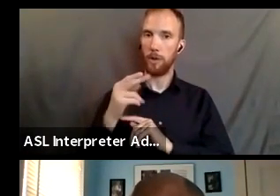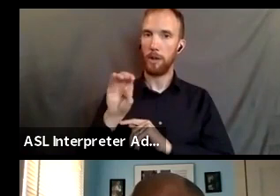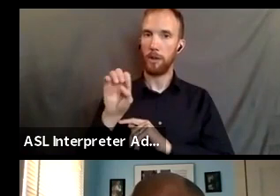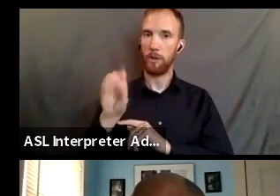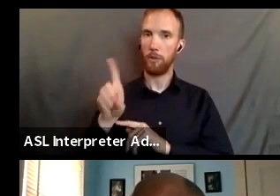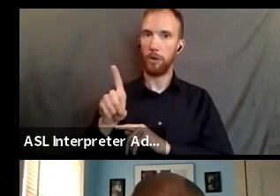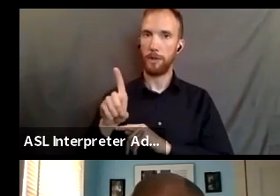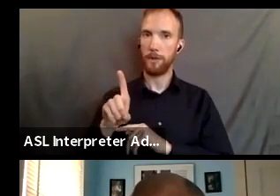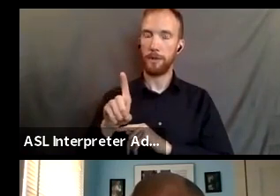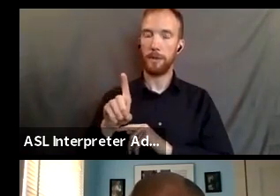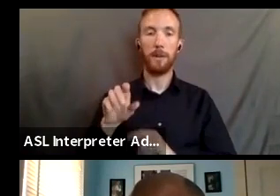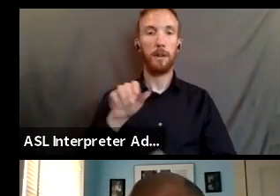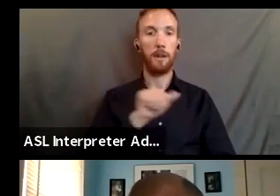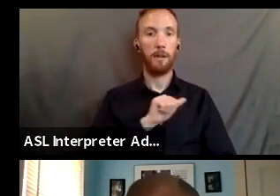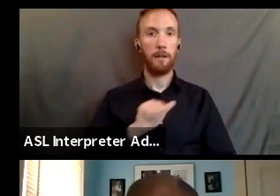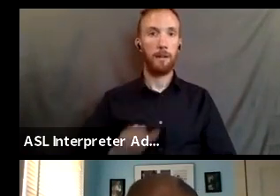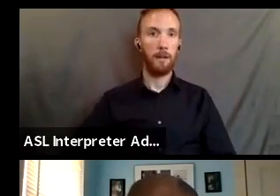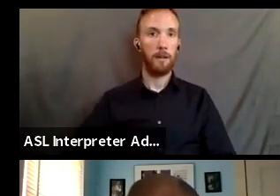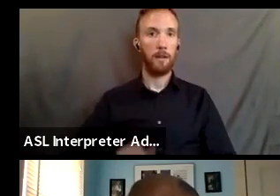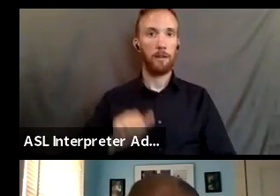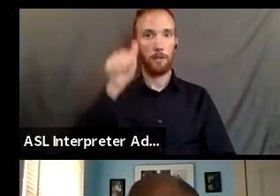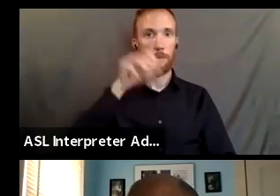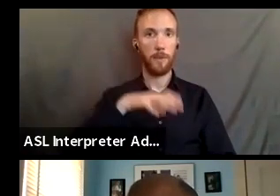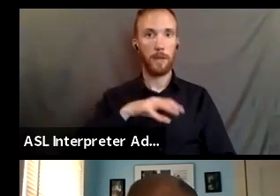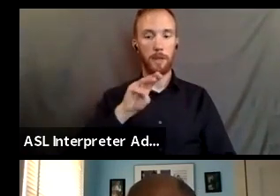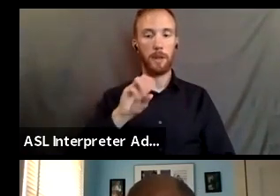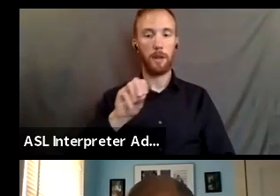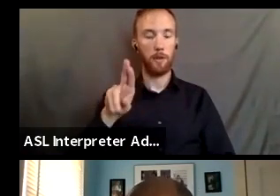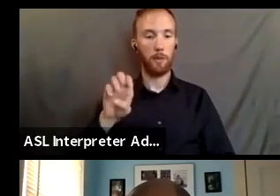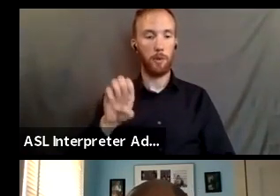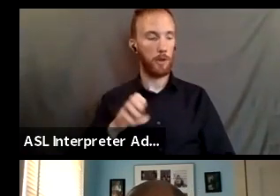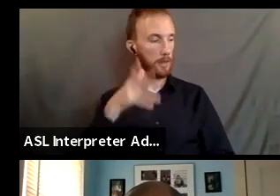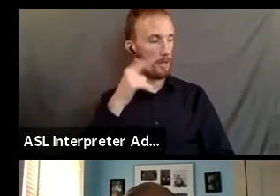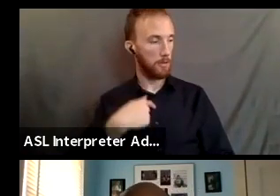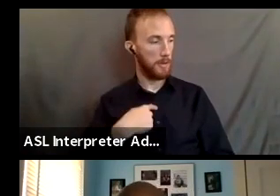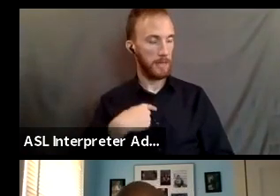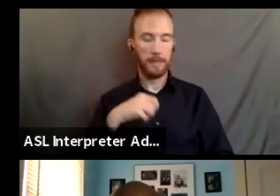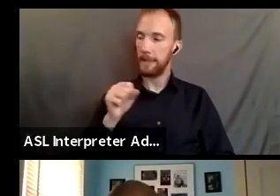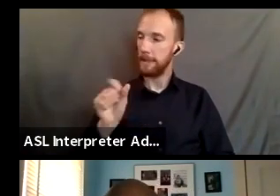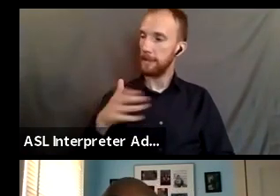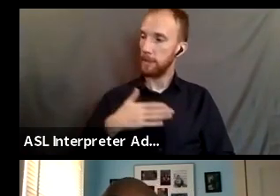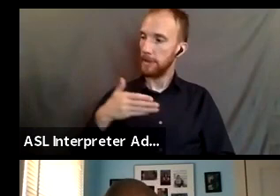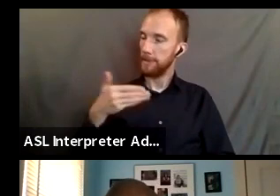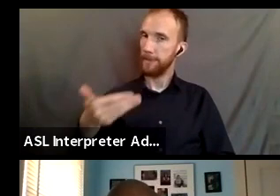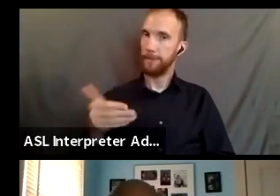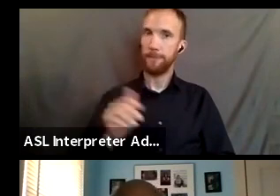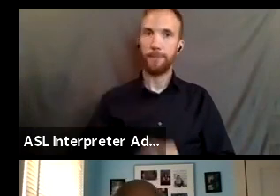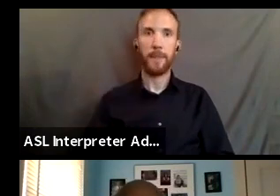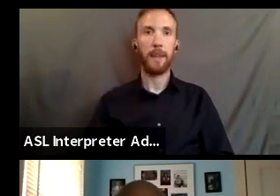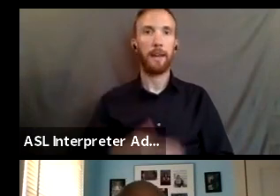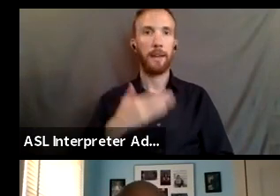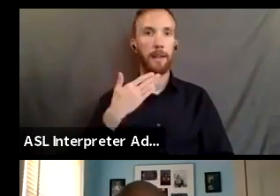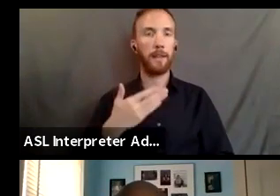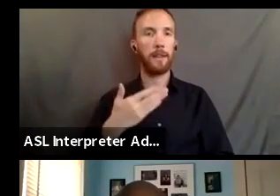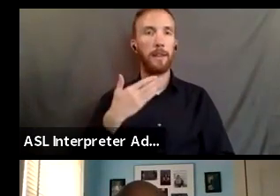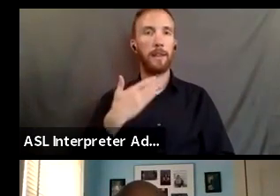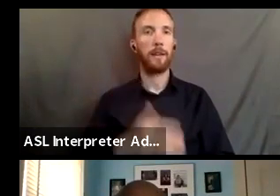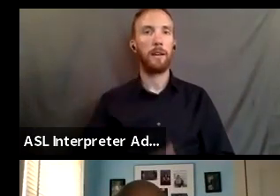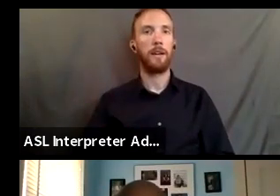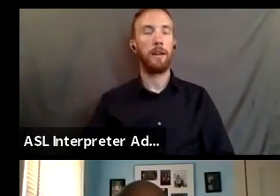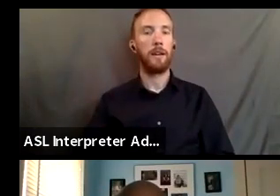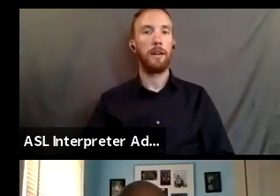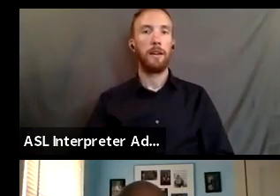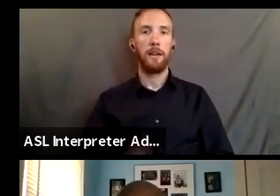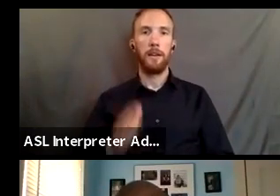moore yes can you hear me here yes alderman please proceed thank you so much um